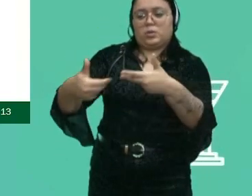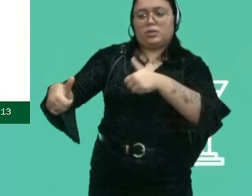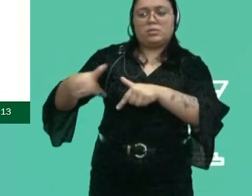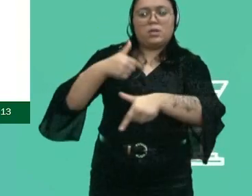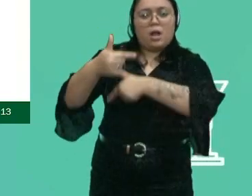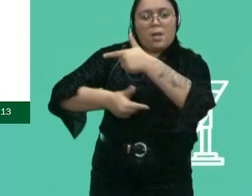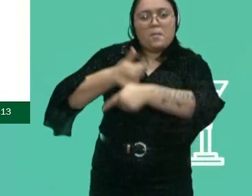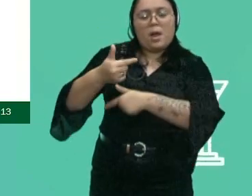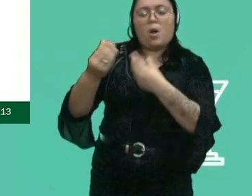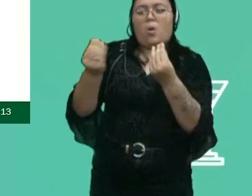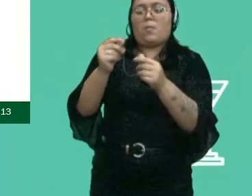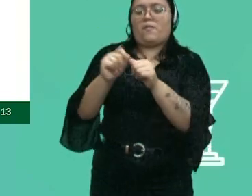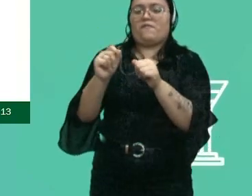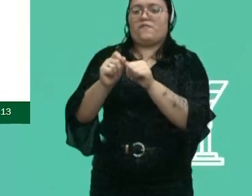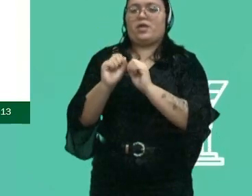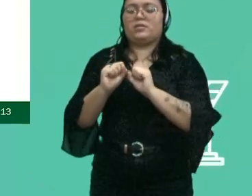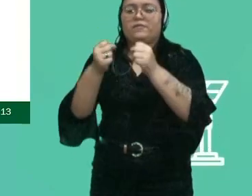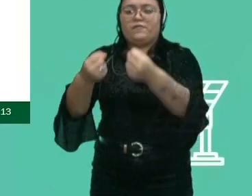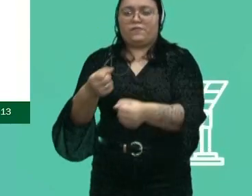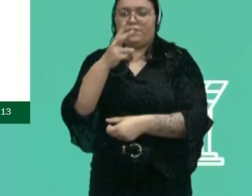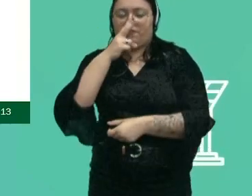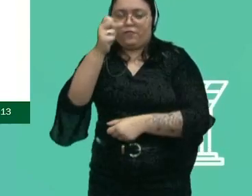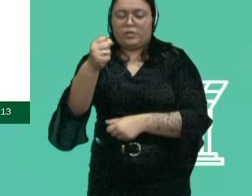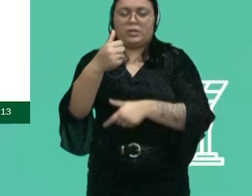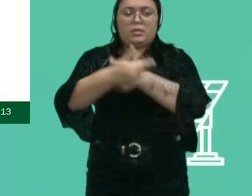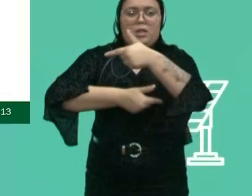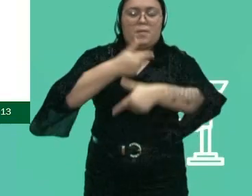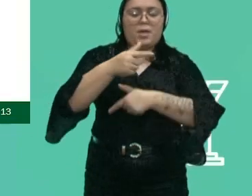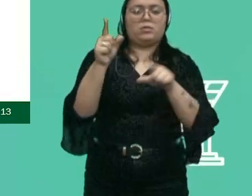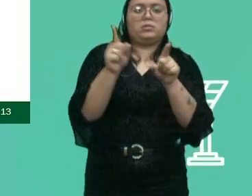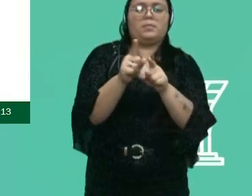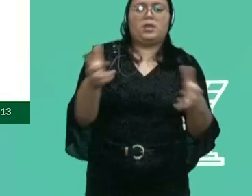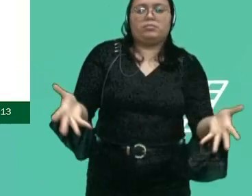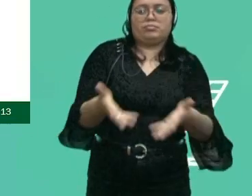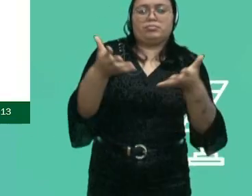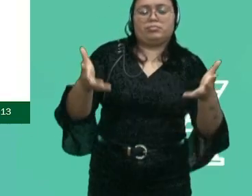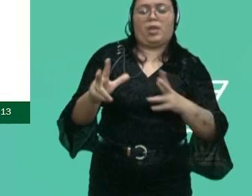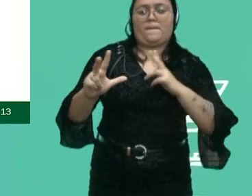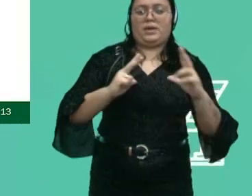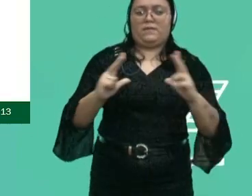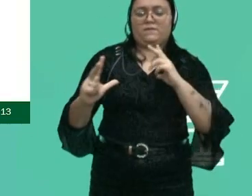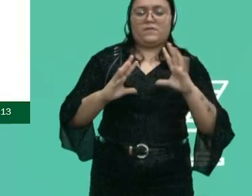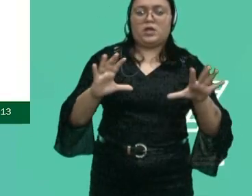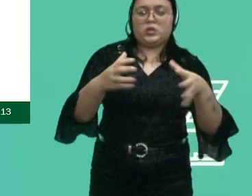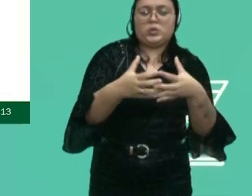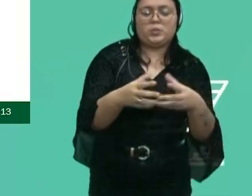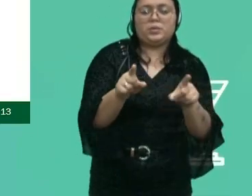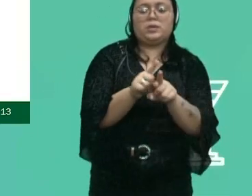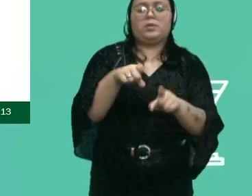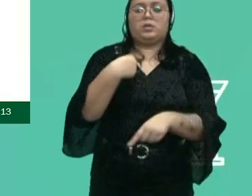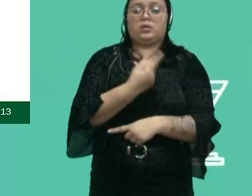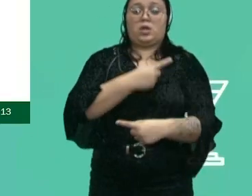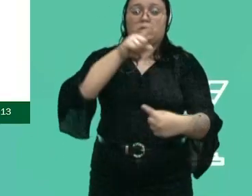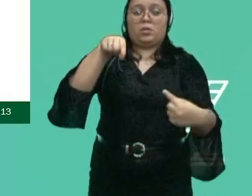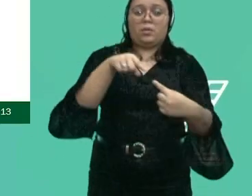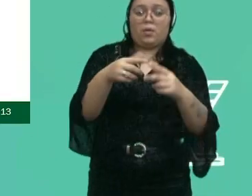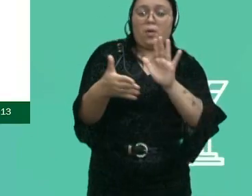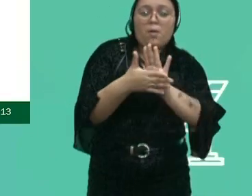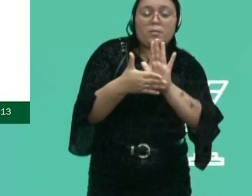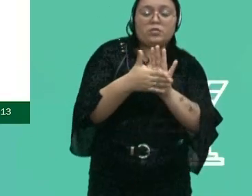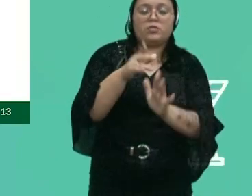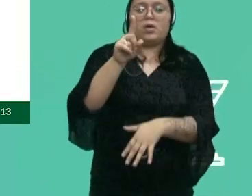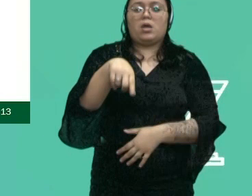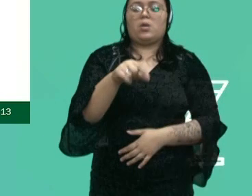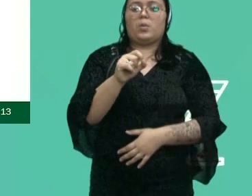standards, policies, stimulating the private sector. And our vision is really affordable, clean hydrogen for a net zero carbon future,